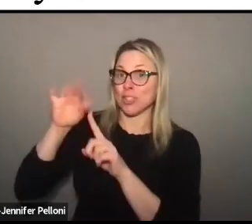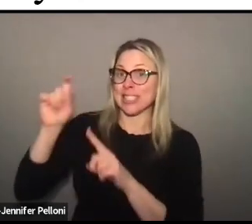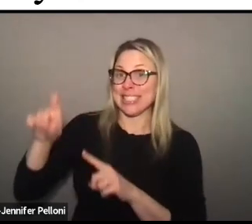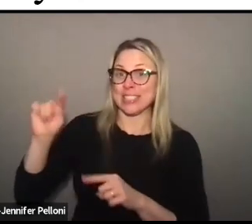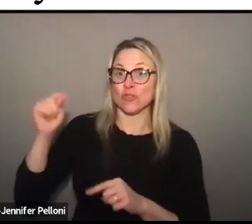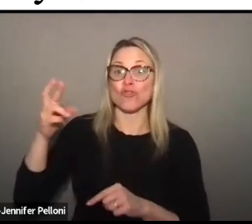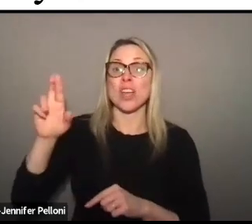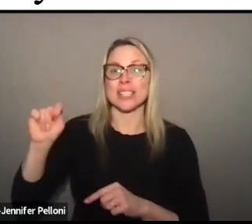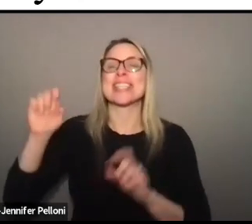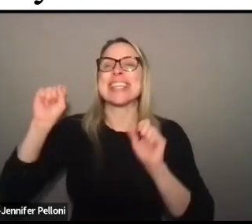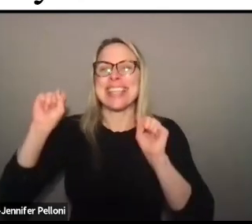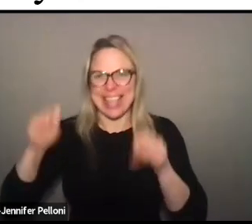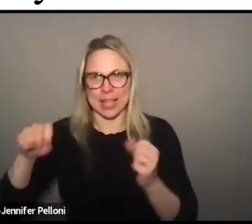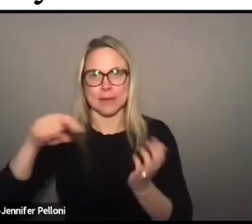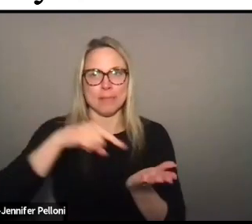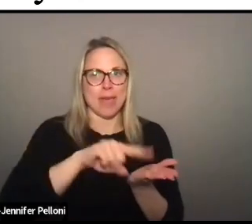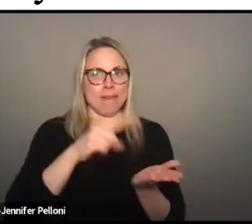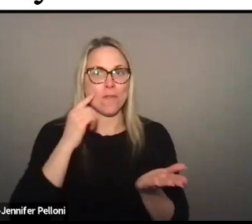for food